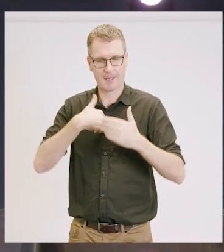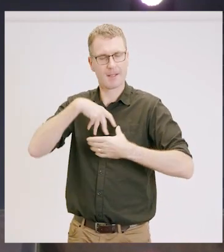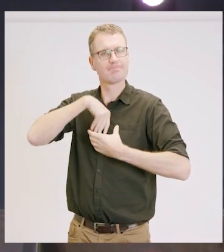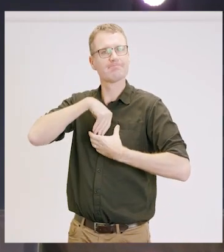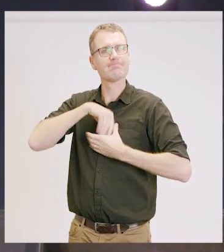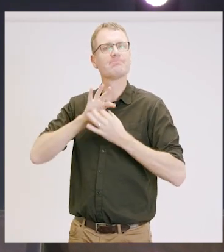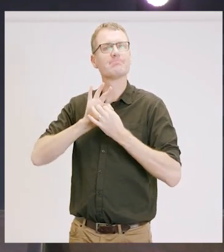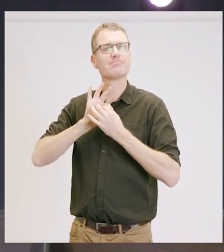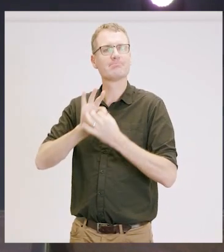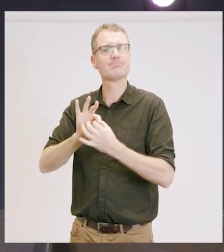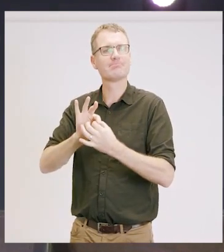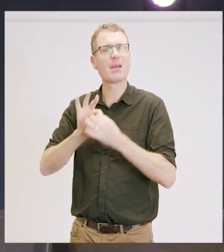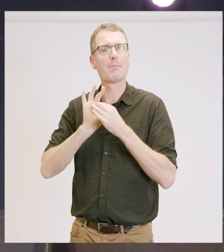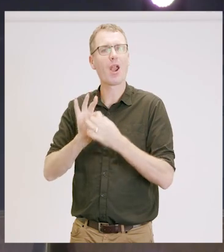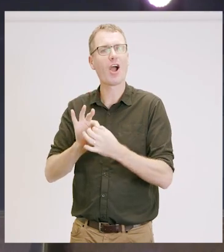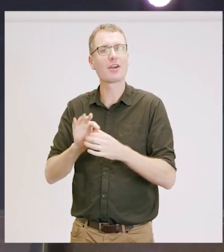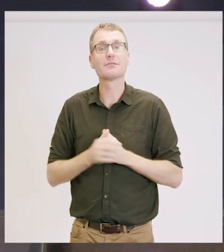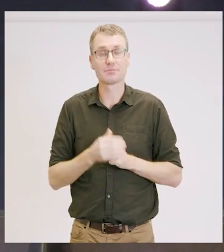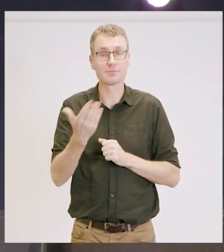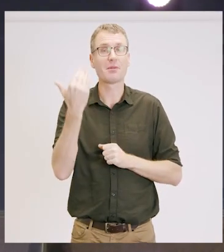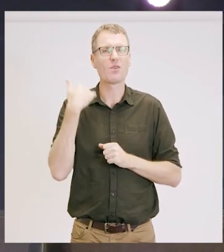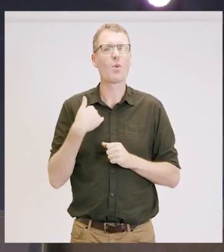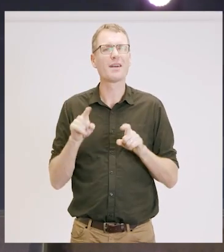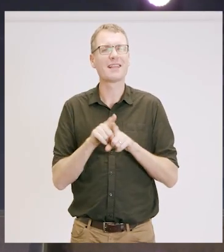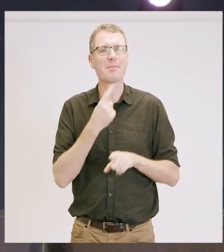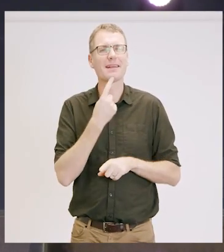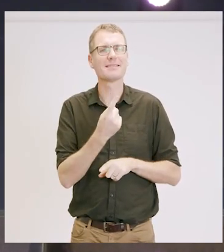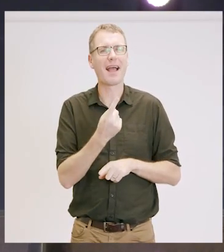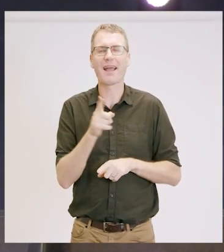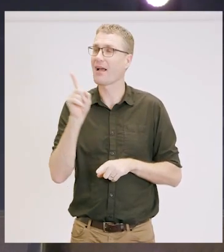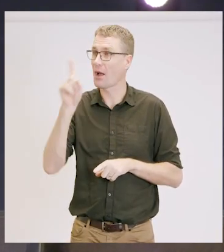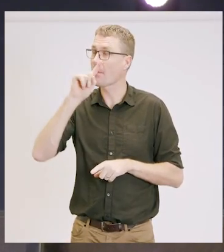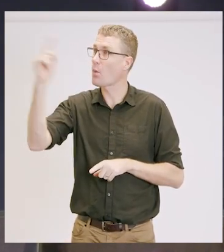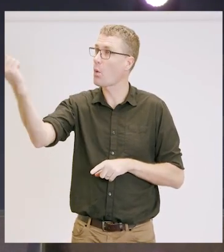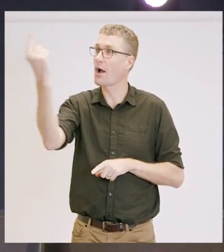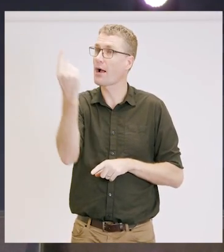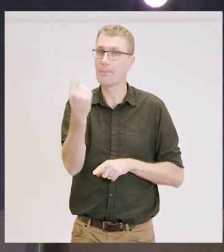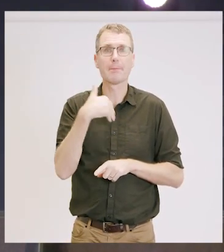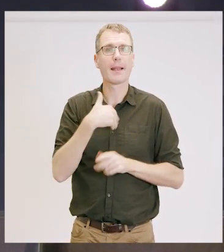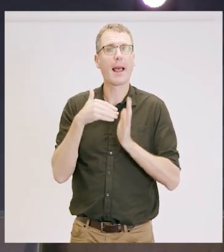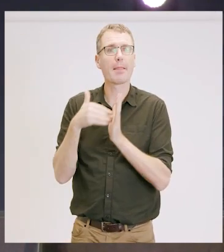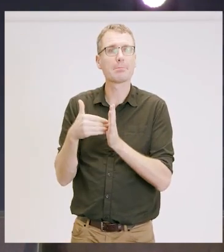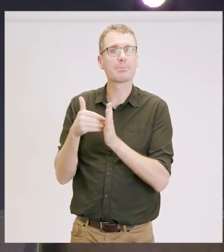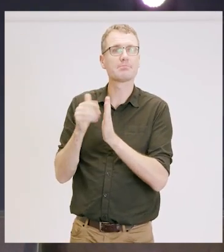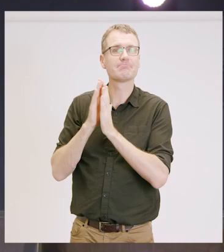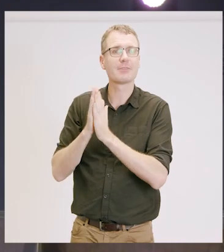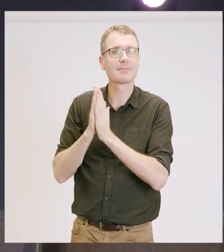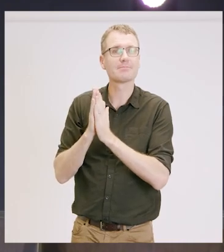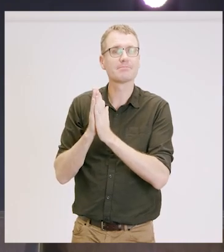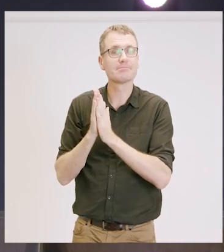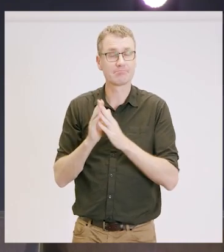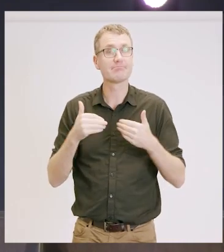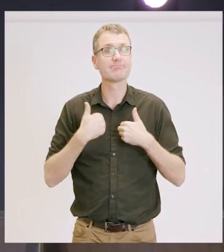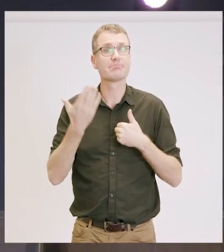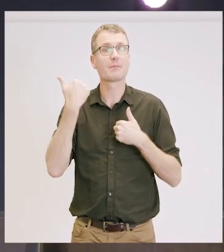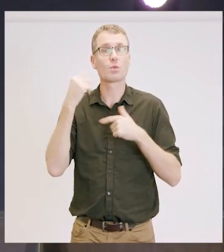a Christian church and I know there's a sense that I belong. We've had people that have come in here, as I said earlier on, and they've needed